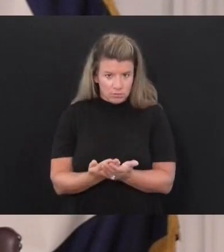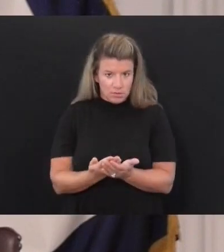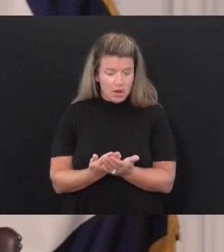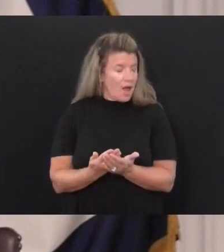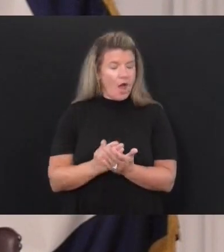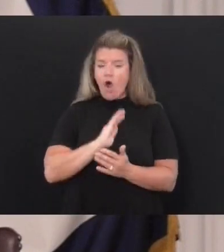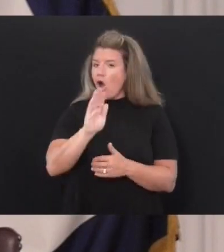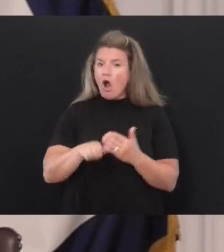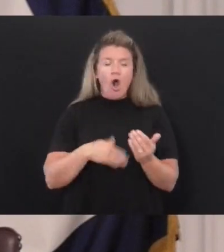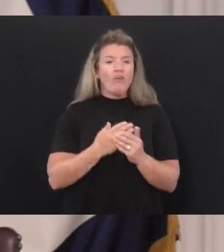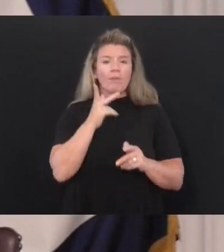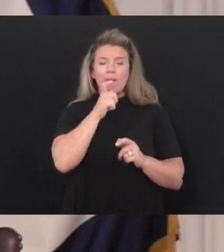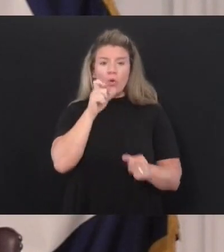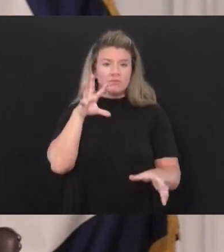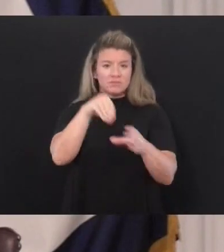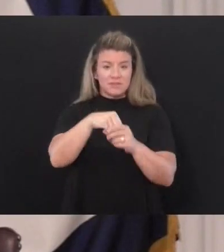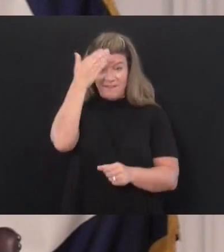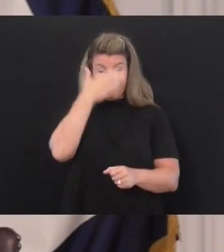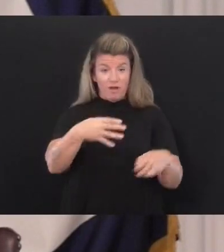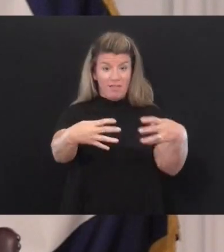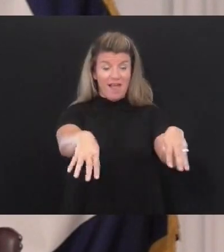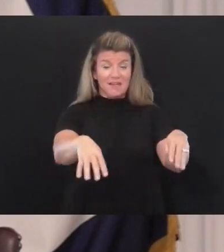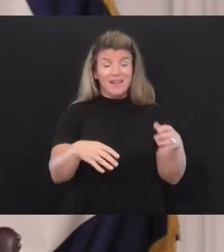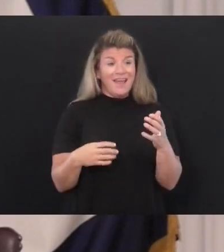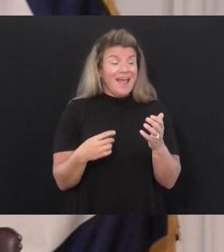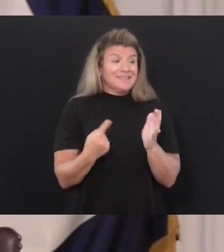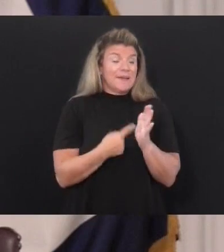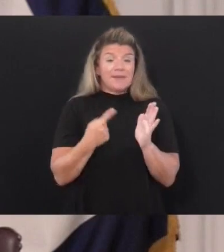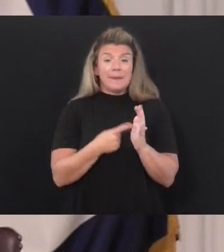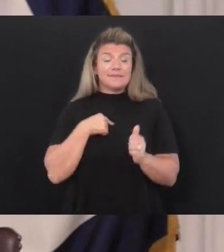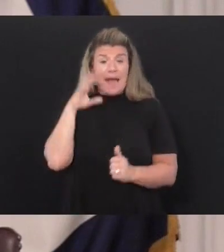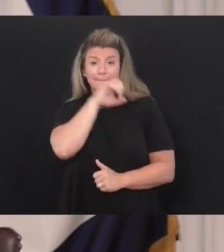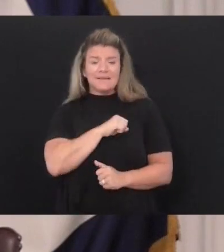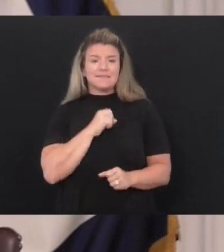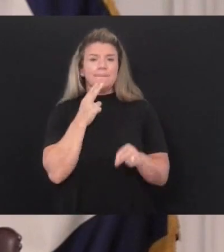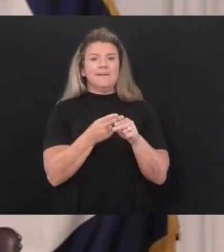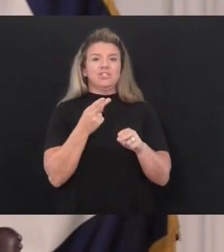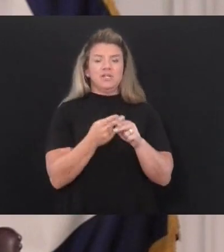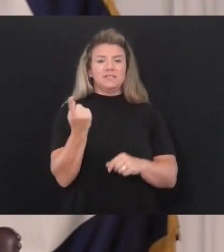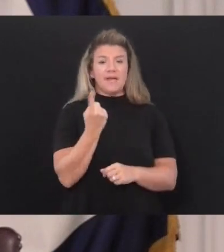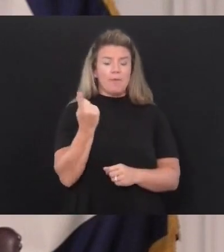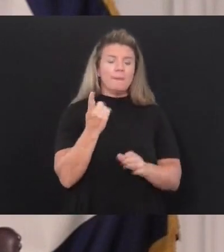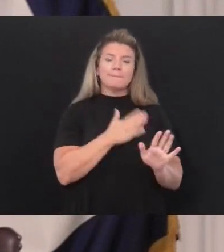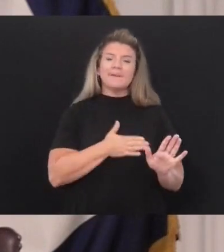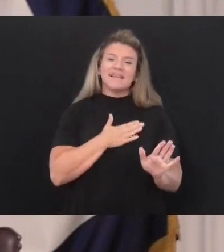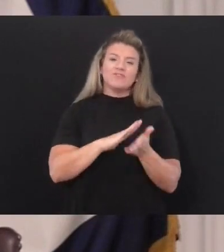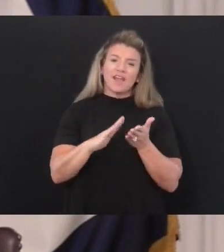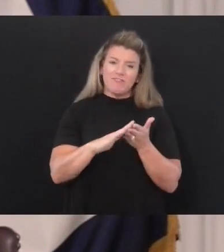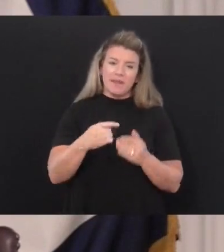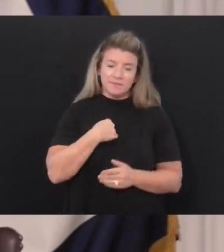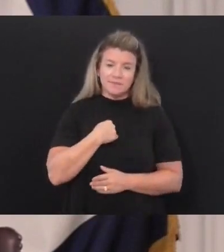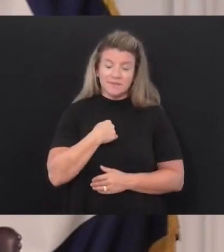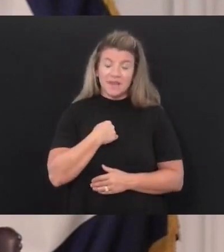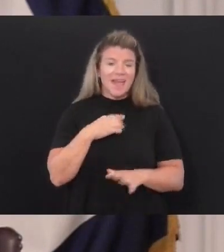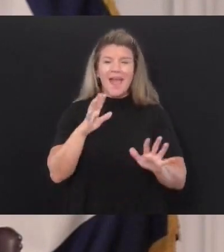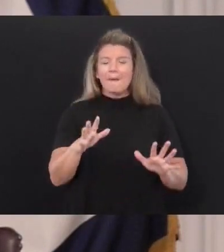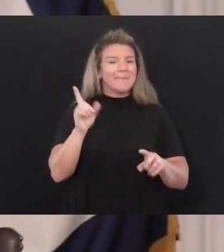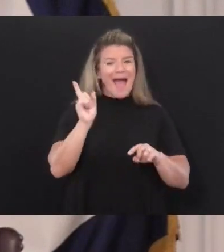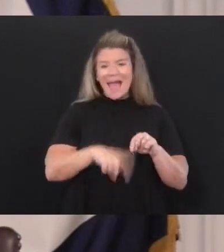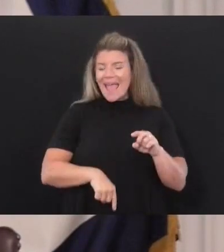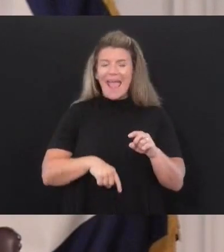All right, thank you, Mark. We have time for one more. We'll go to Charles Young with WV News. Hi, this is Charles Young with WV News. Yesterday, the World